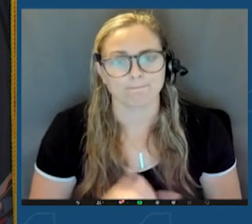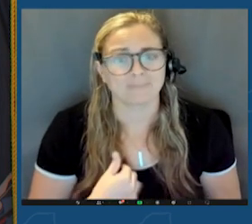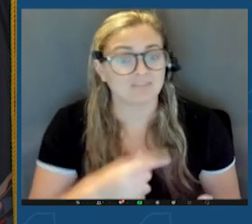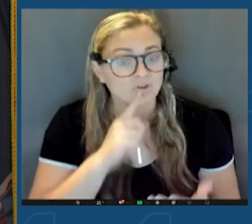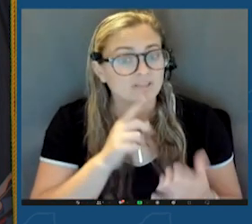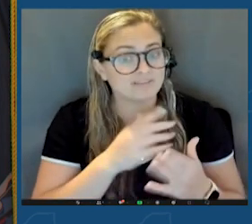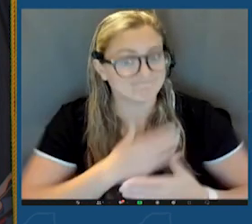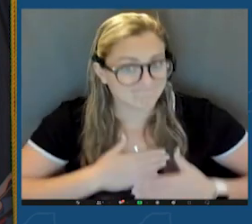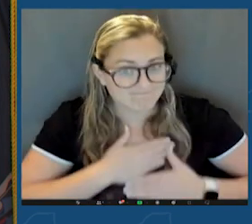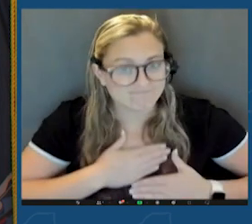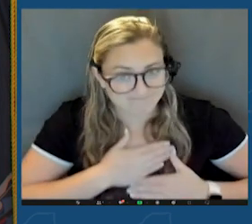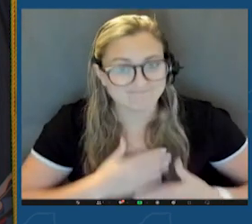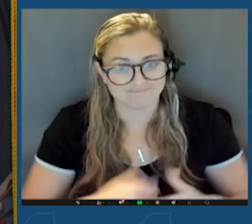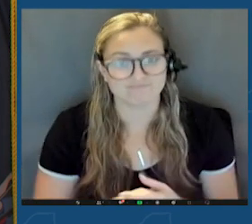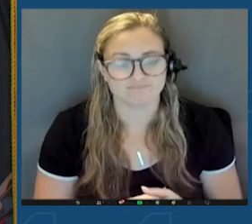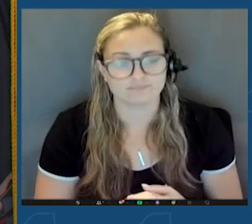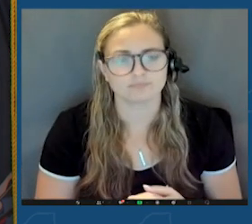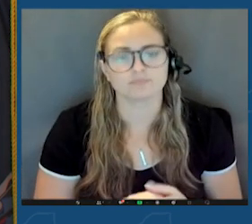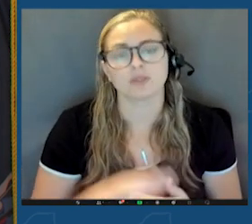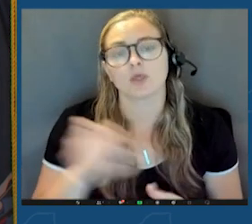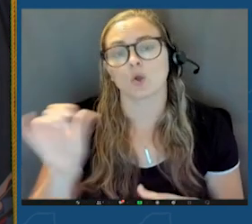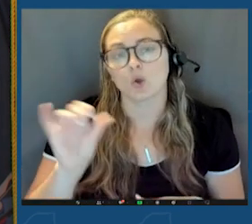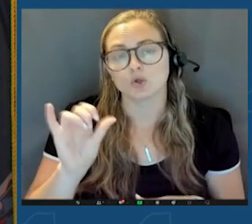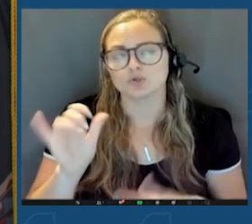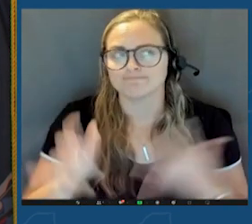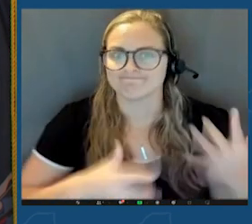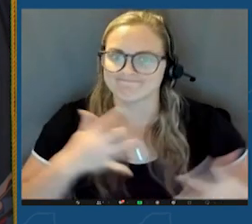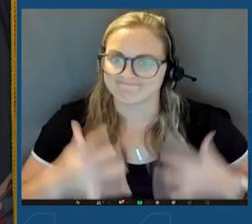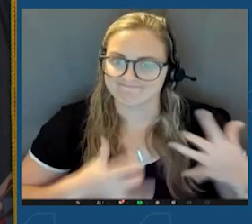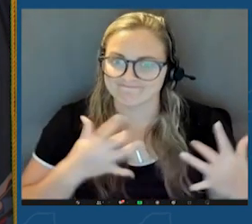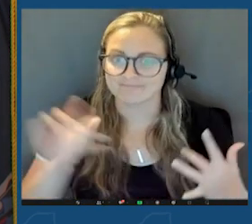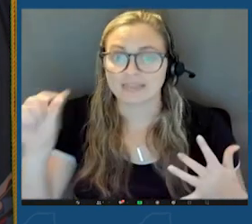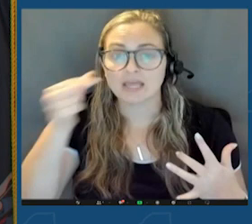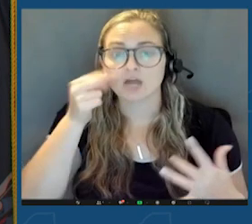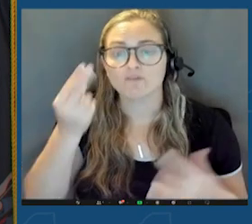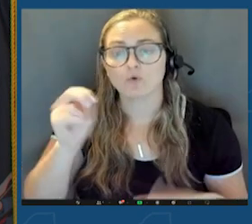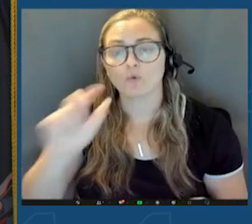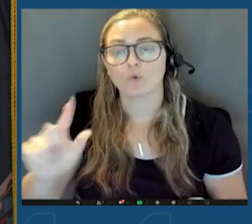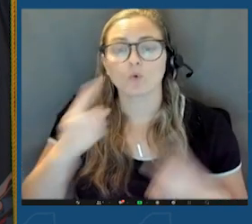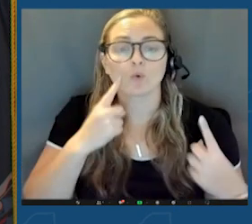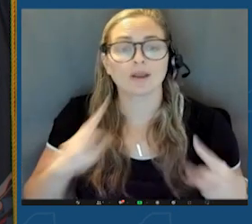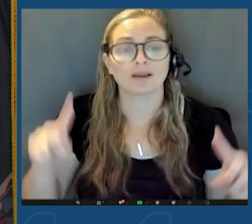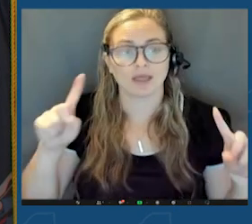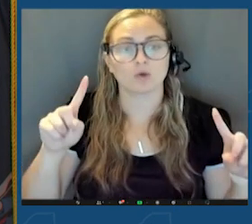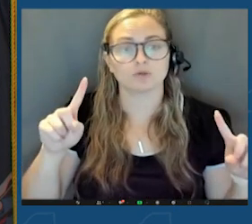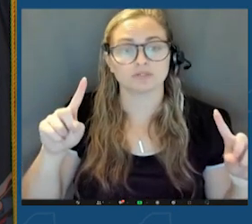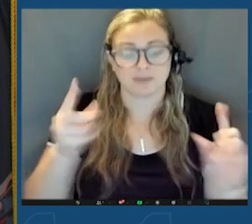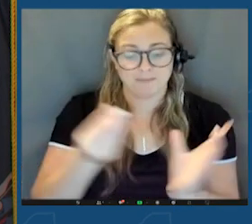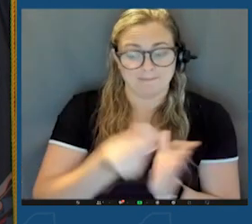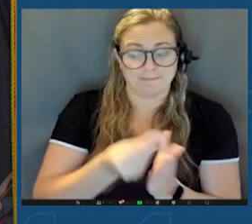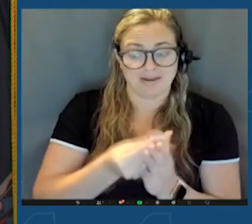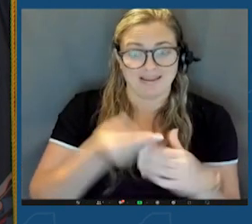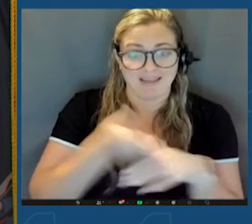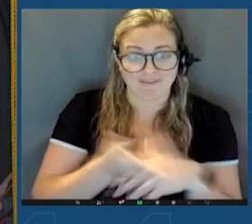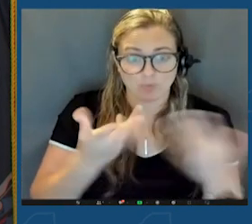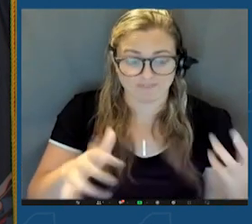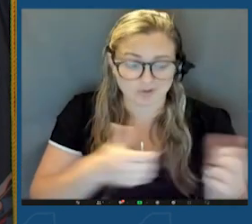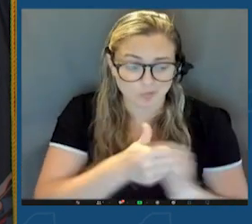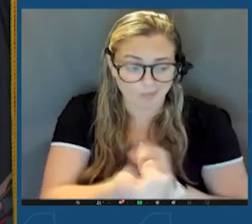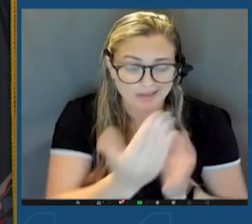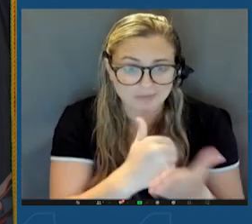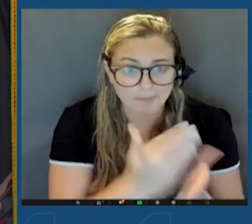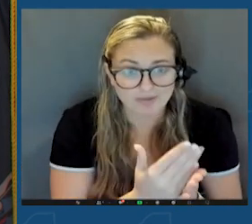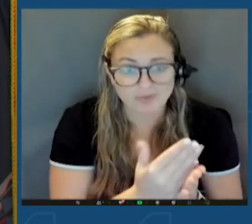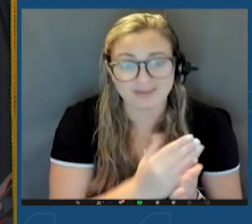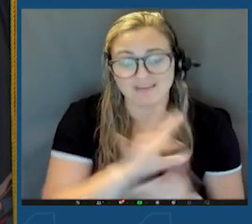appreciate that. And I also am excited that Governor Hochul announced unprecedented funding after we passed our budget of